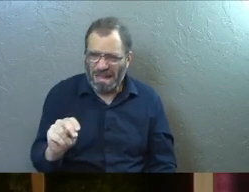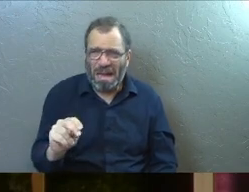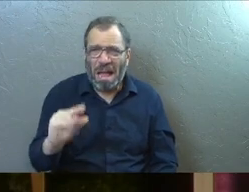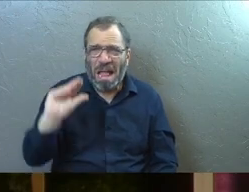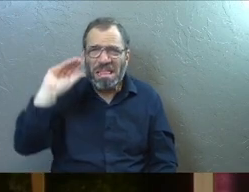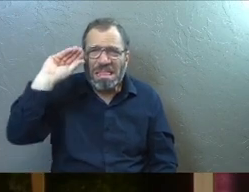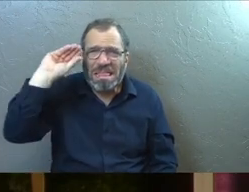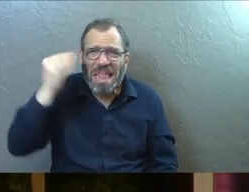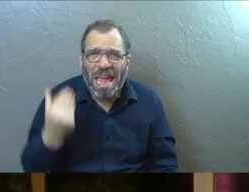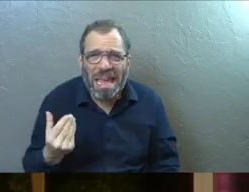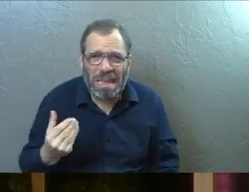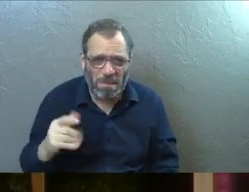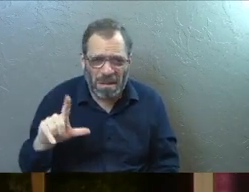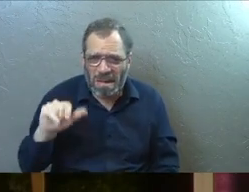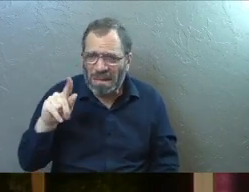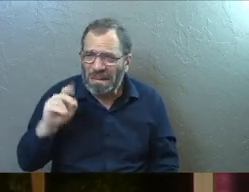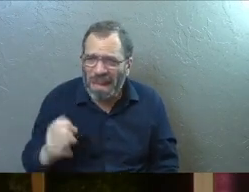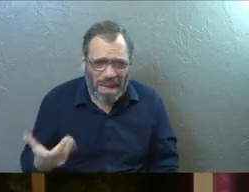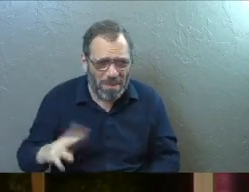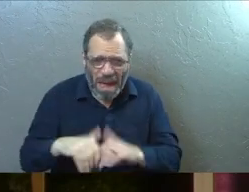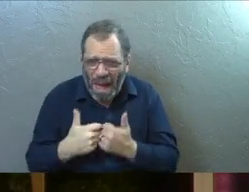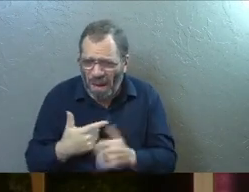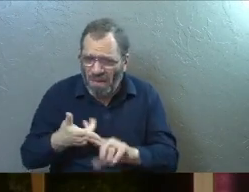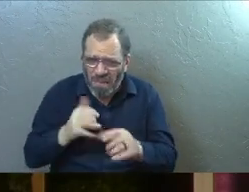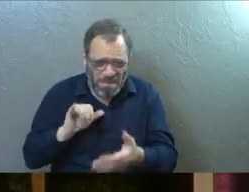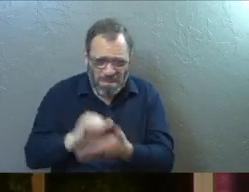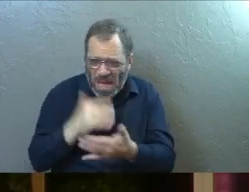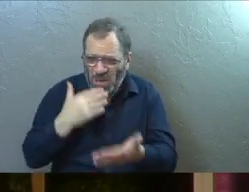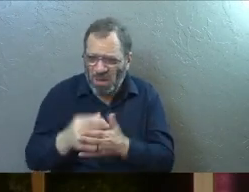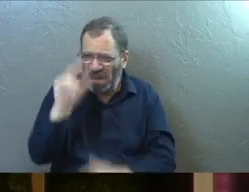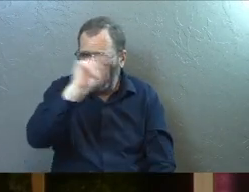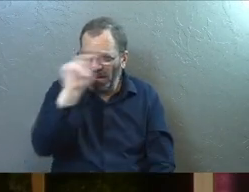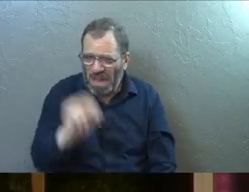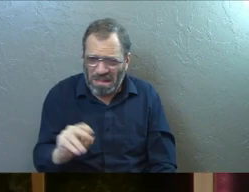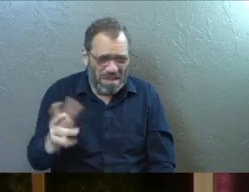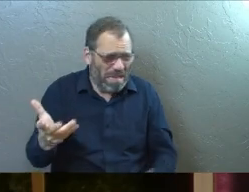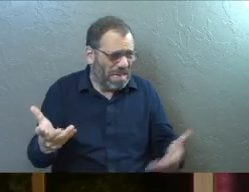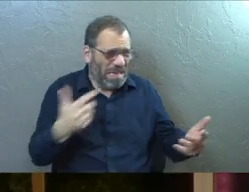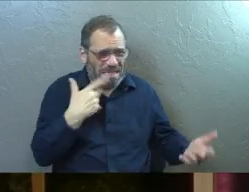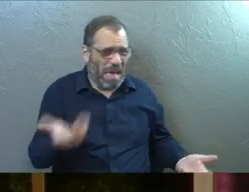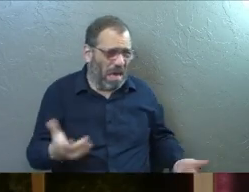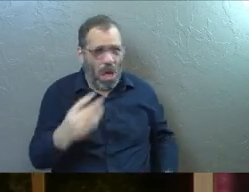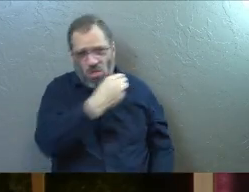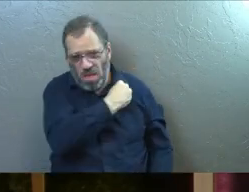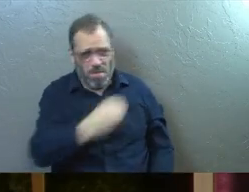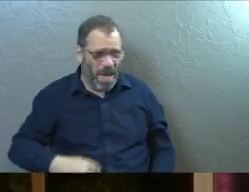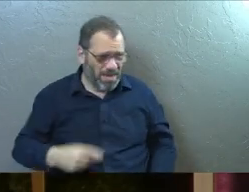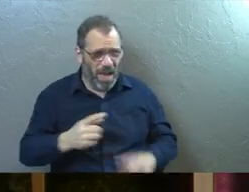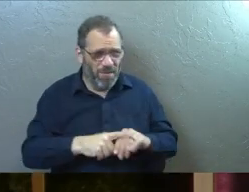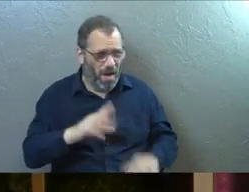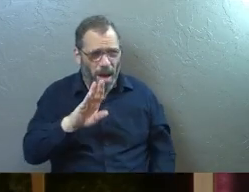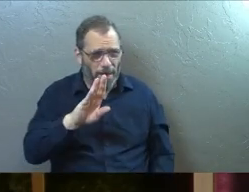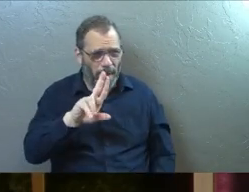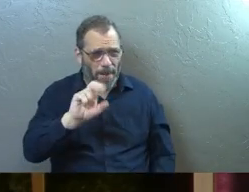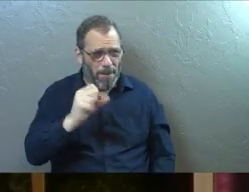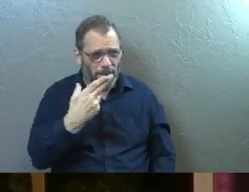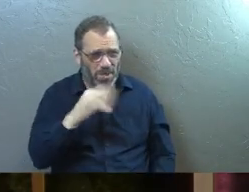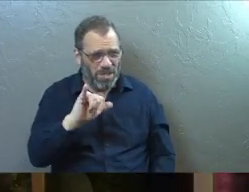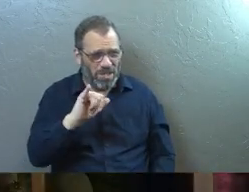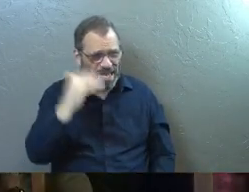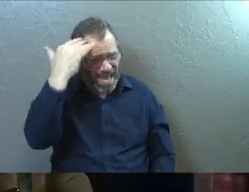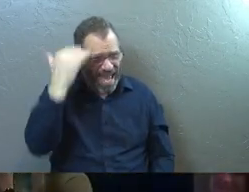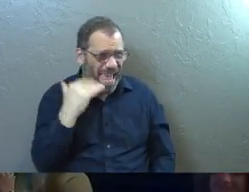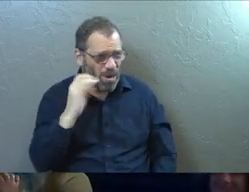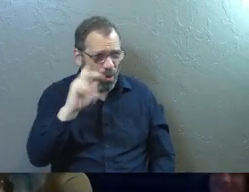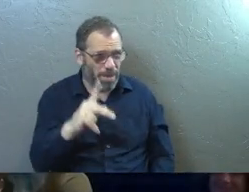lame. Like, nothing happens there. You know, how could something like that happen in Nazareth? I think it would be like saying, "The Messiah's from Bushy Head, Oklahoma." That's